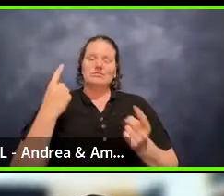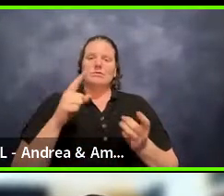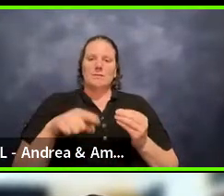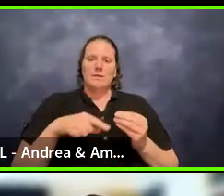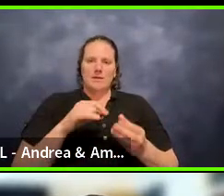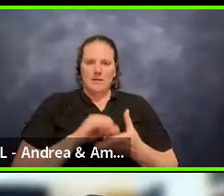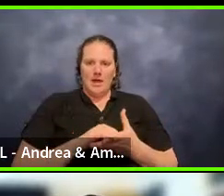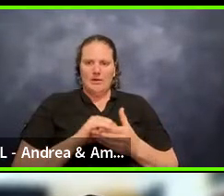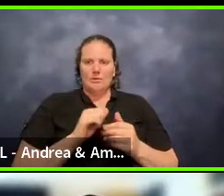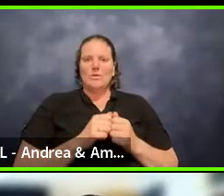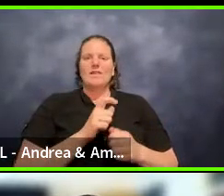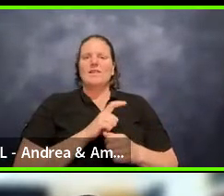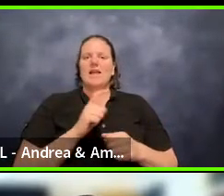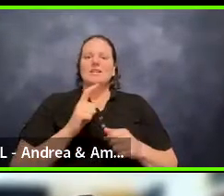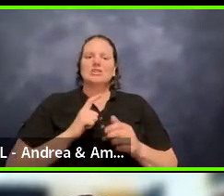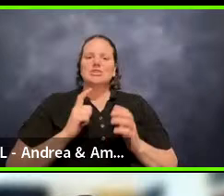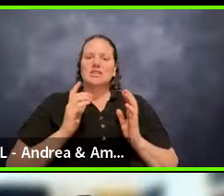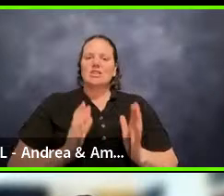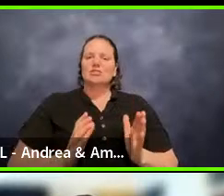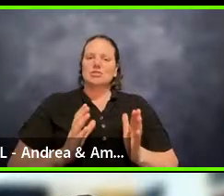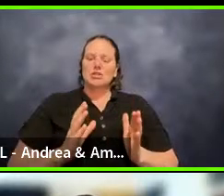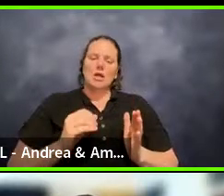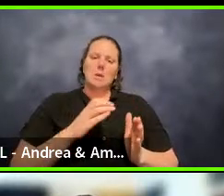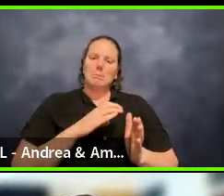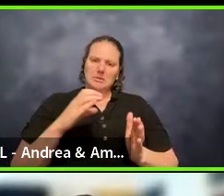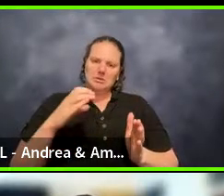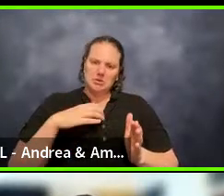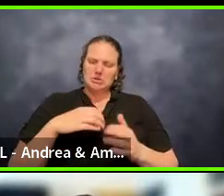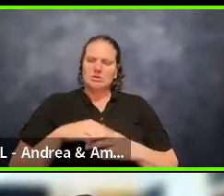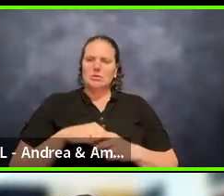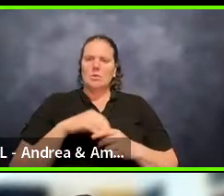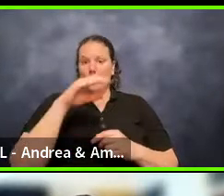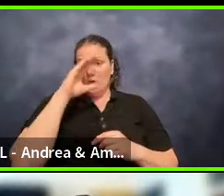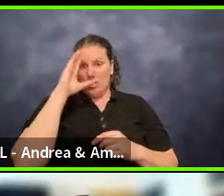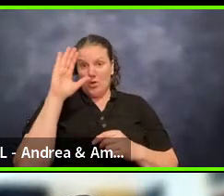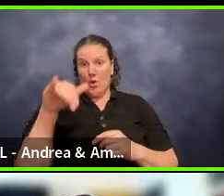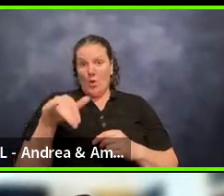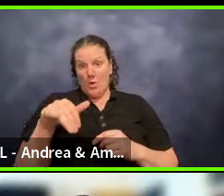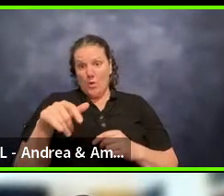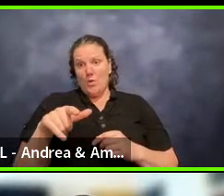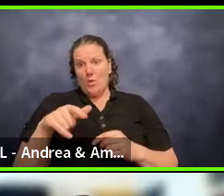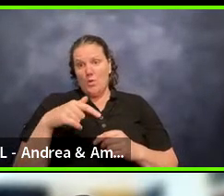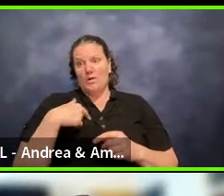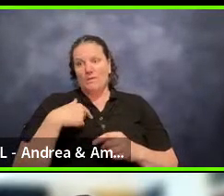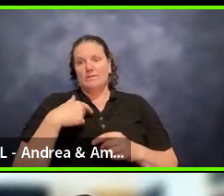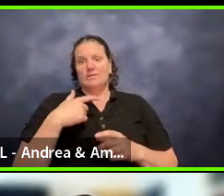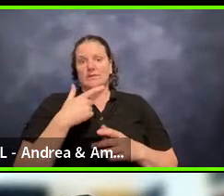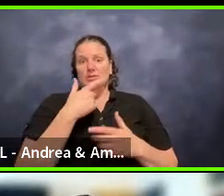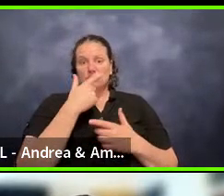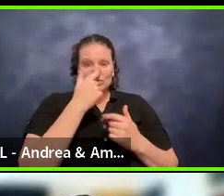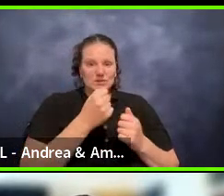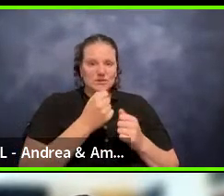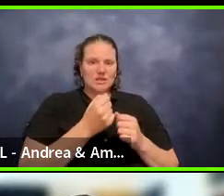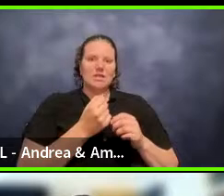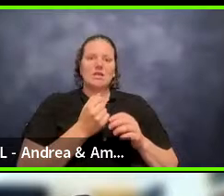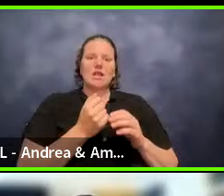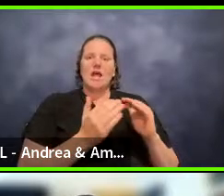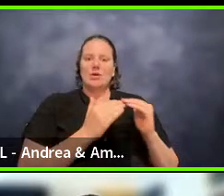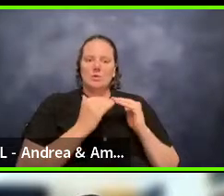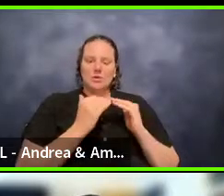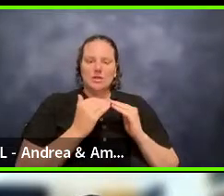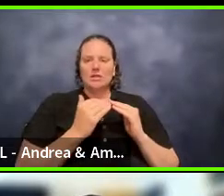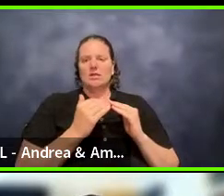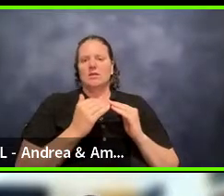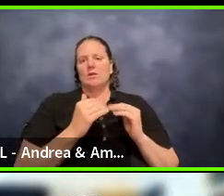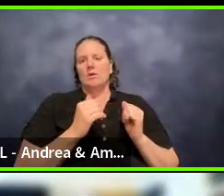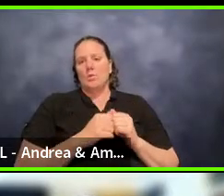our legislature and with the commission, because we know there's interest and we know there's equity interest in it, not only in